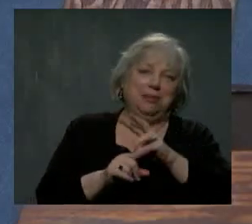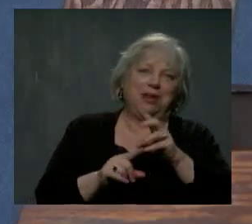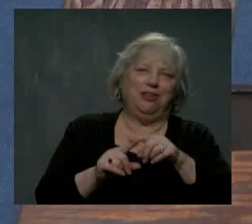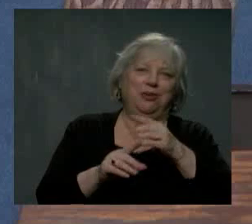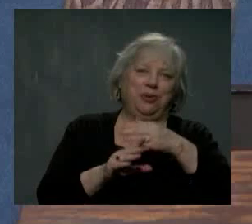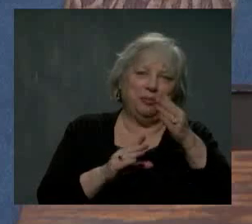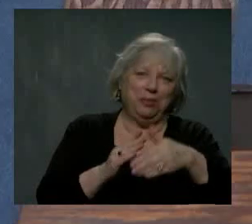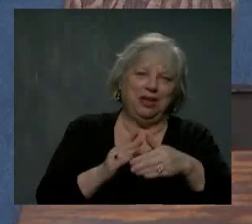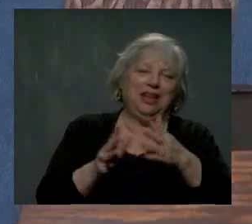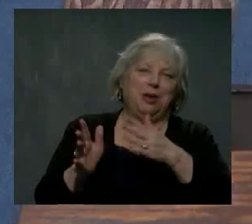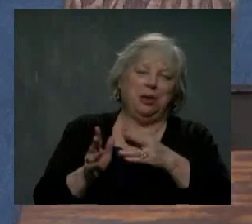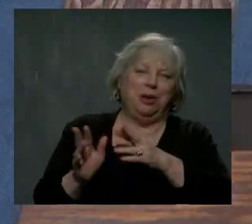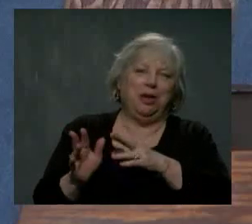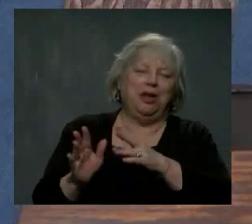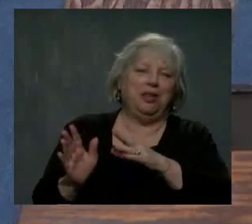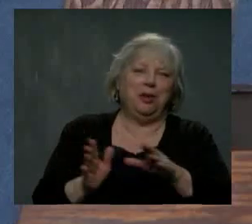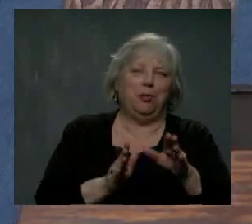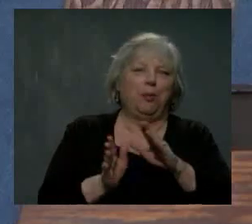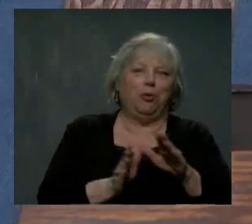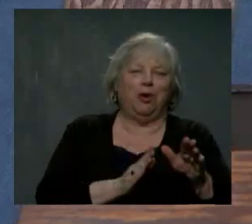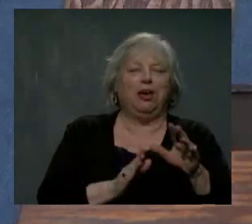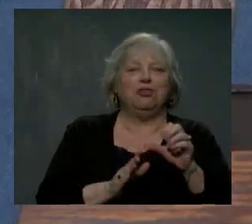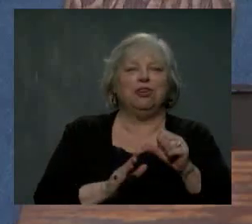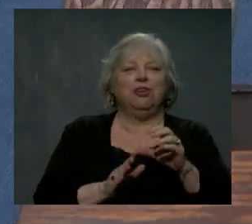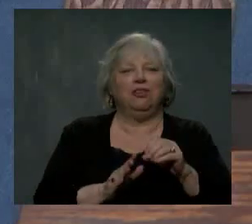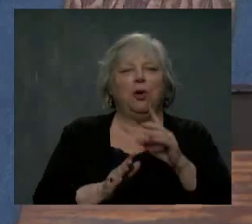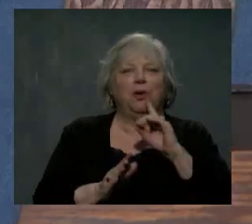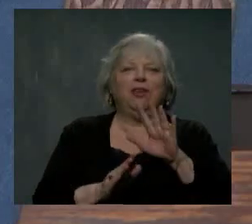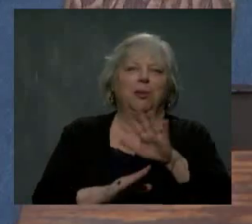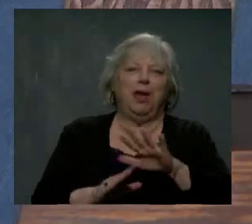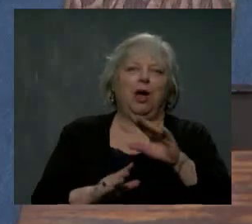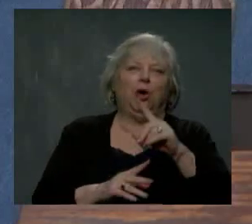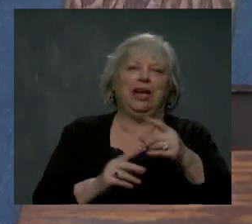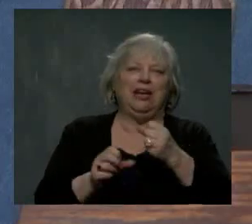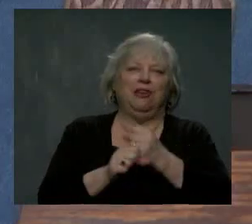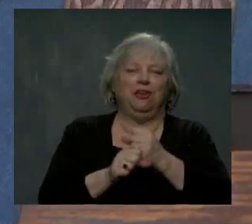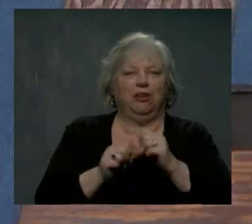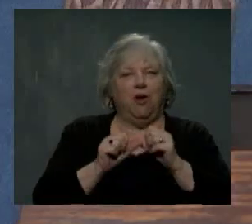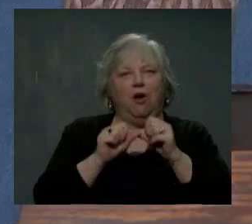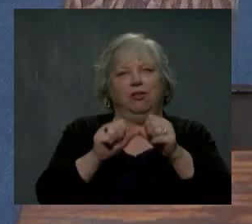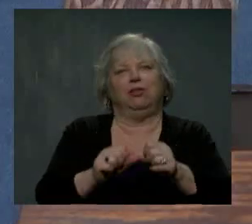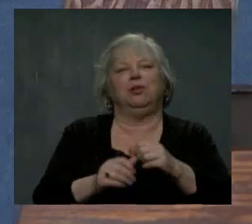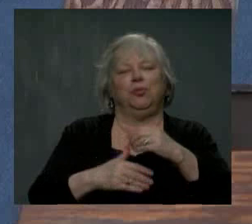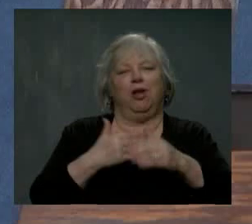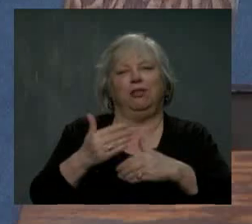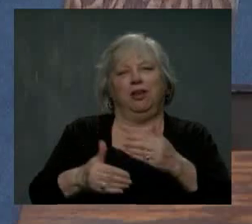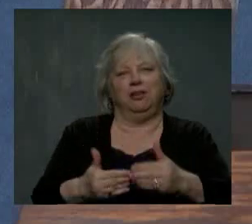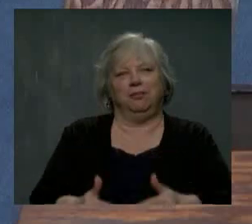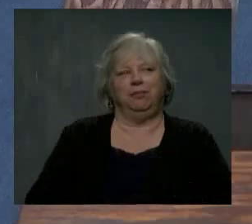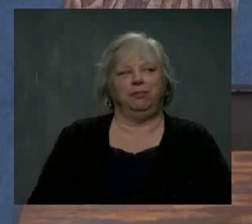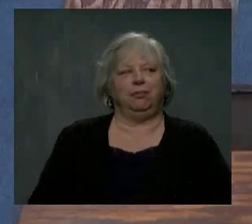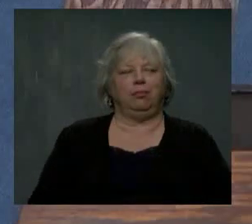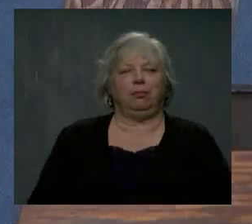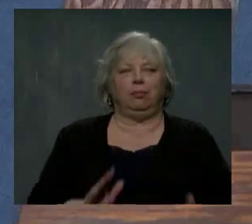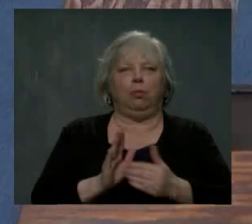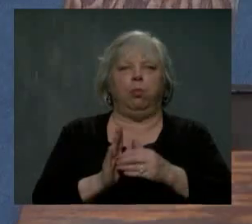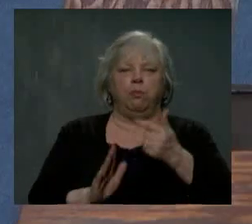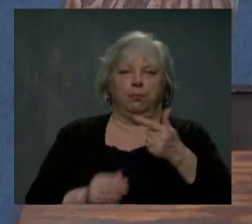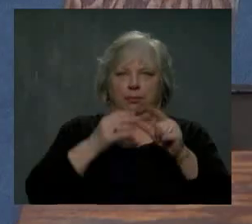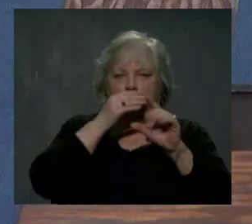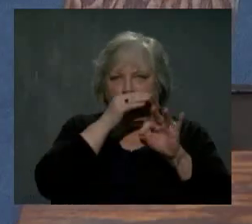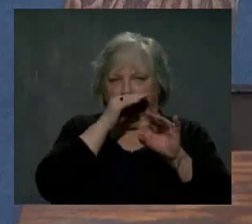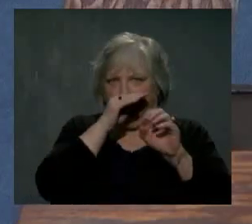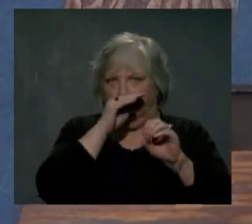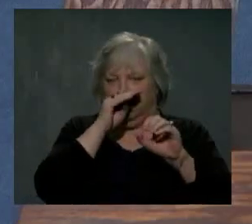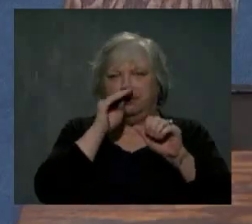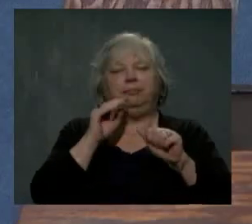the preparation of the document. So it's about a year-long process. Once again, GFOA